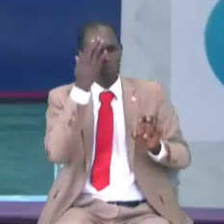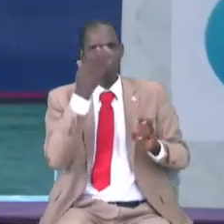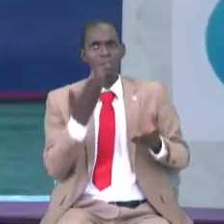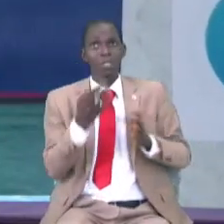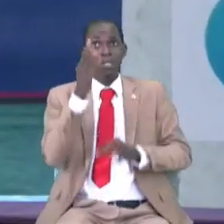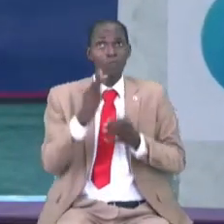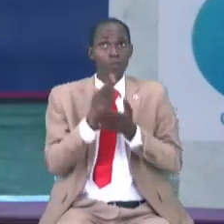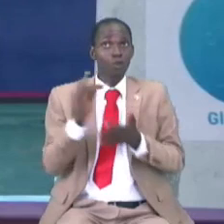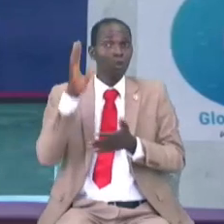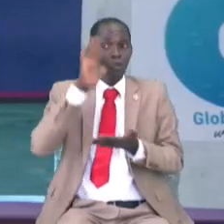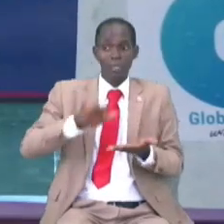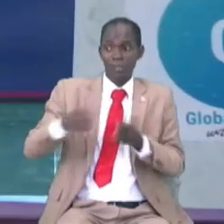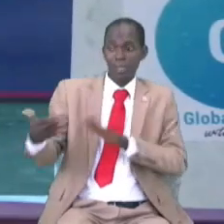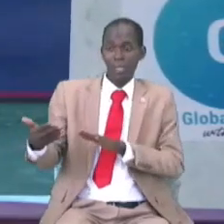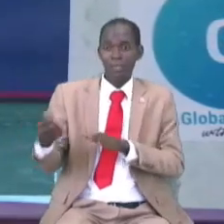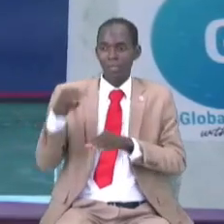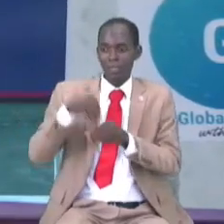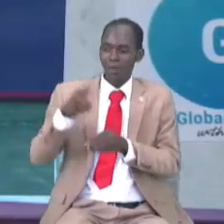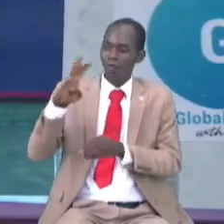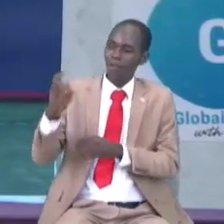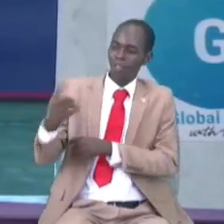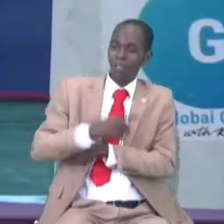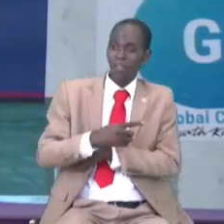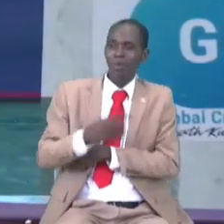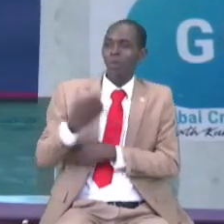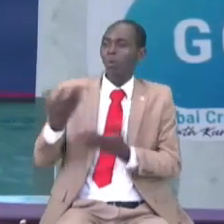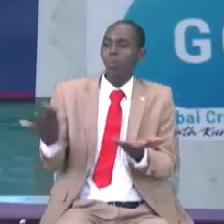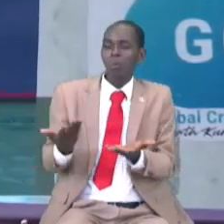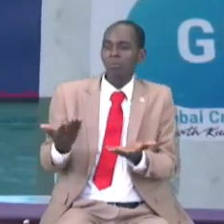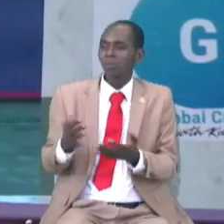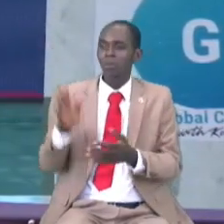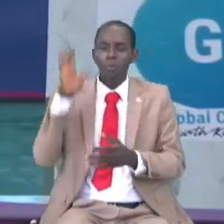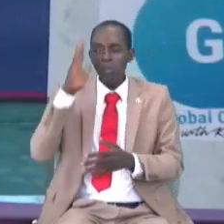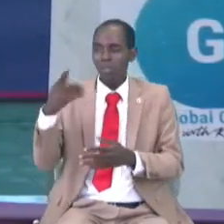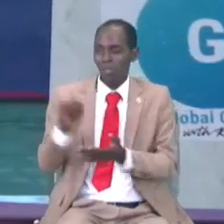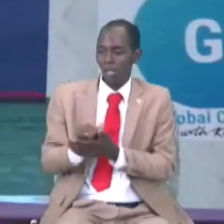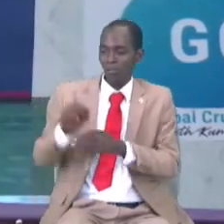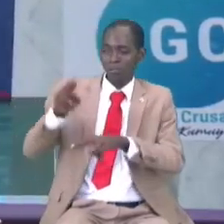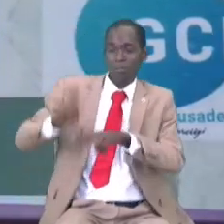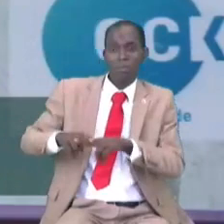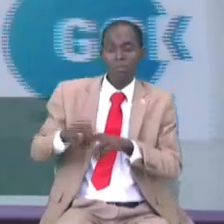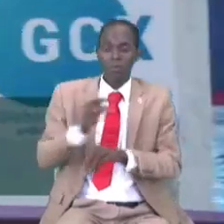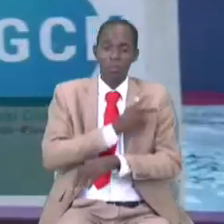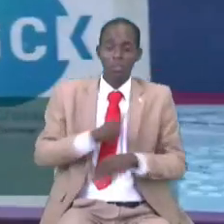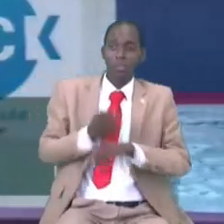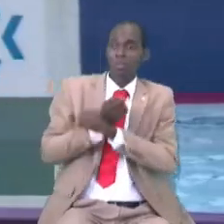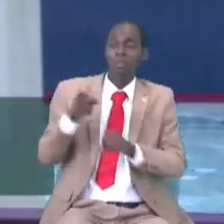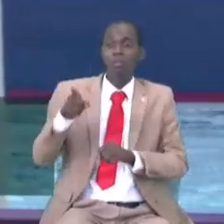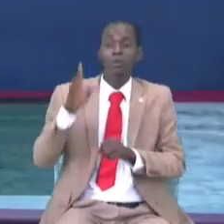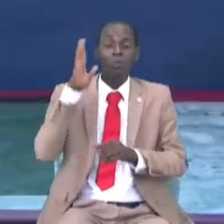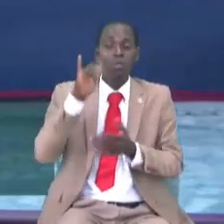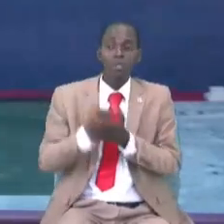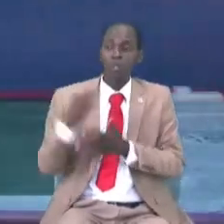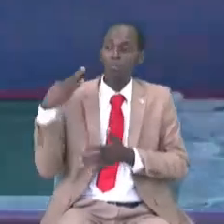save him. The position will not save him. The exaltation will not save him. All the paraphernalia and